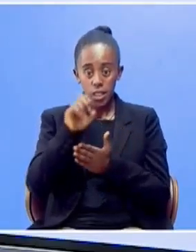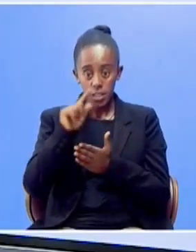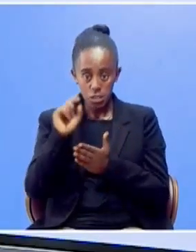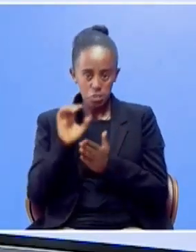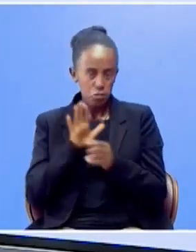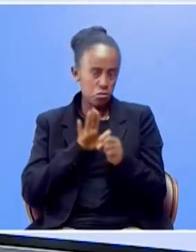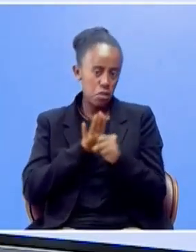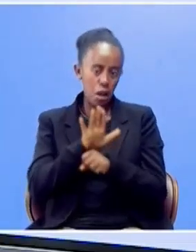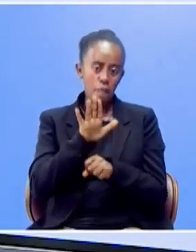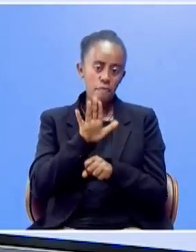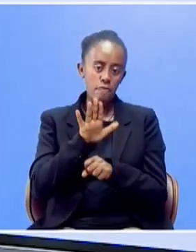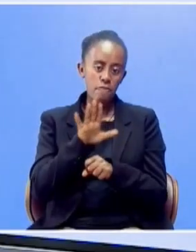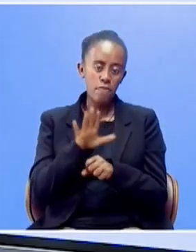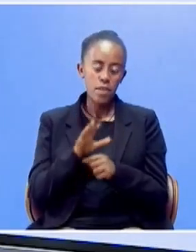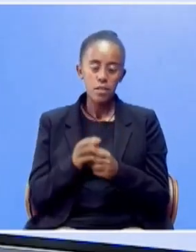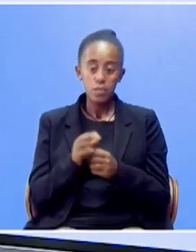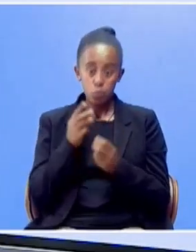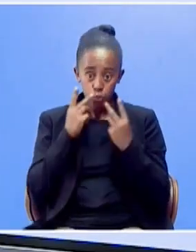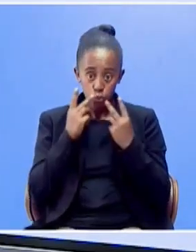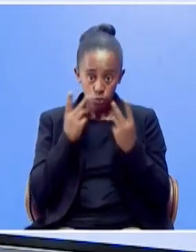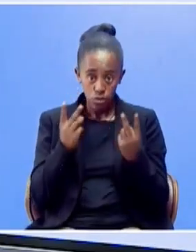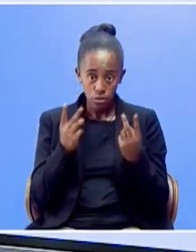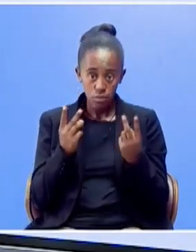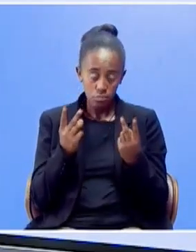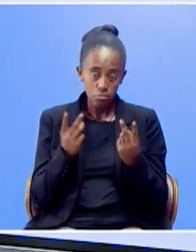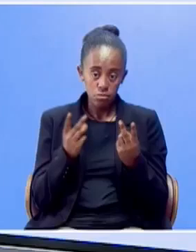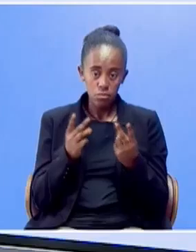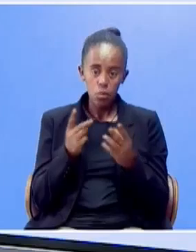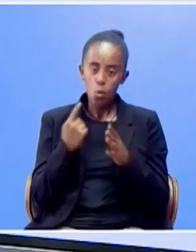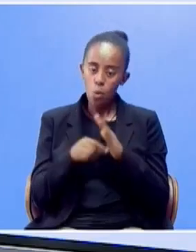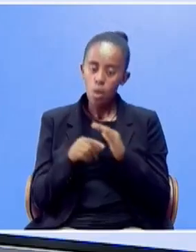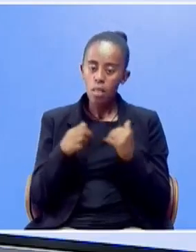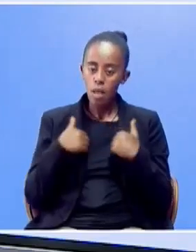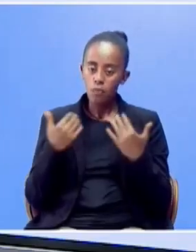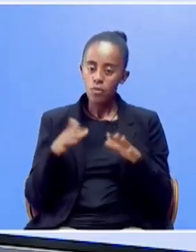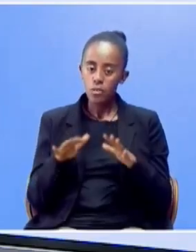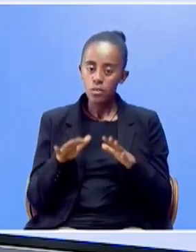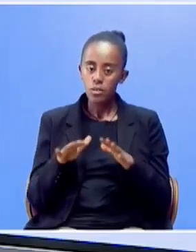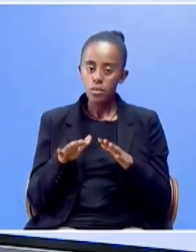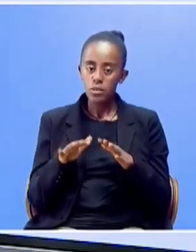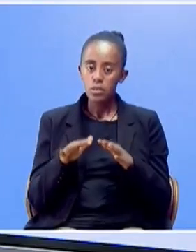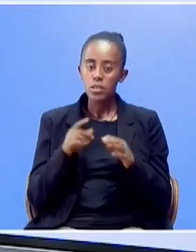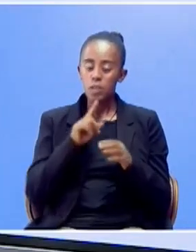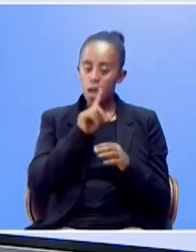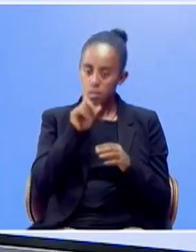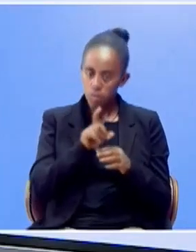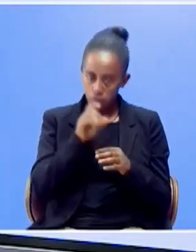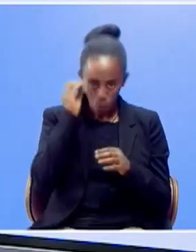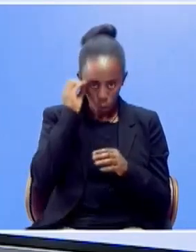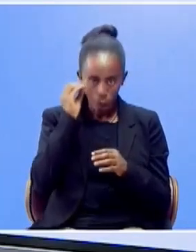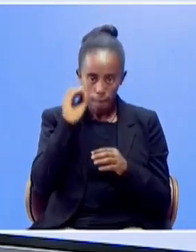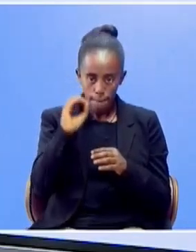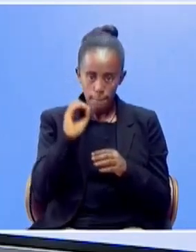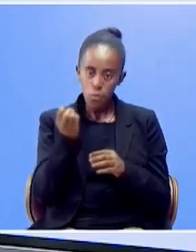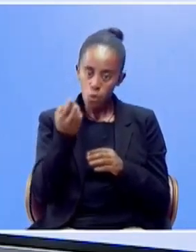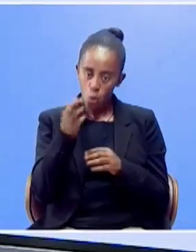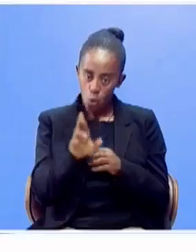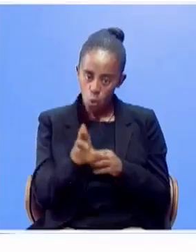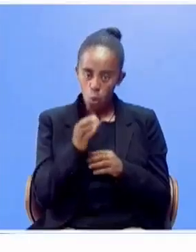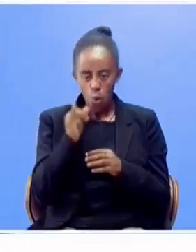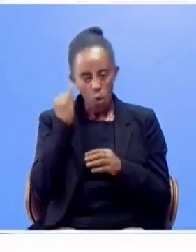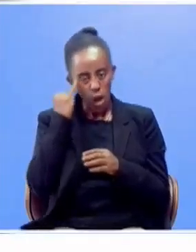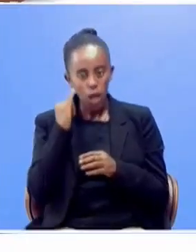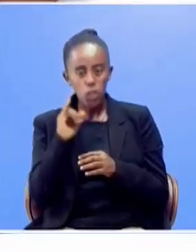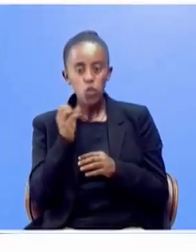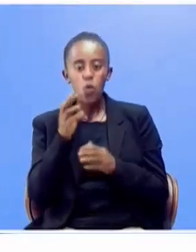enough. You see? What have we done so far? We ask for an opinion on an issue